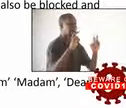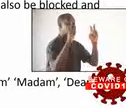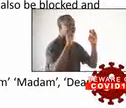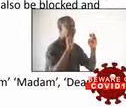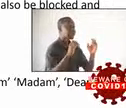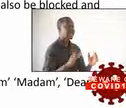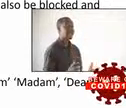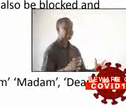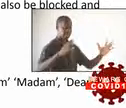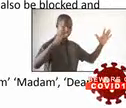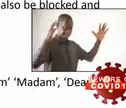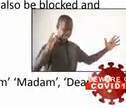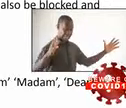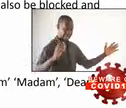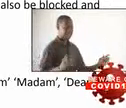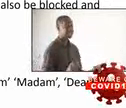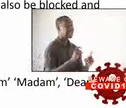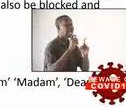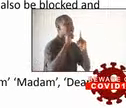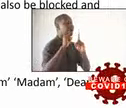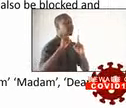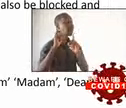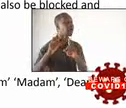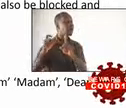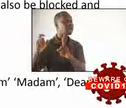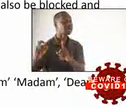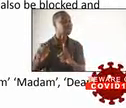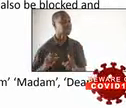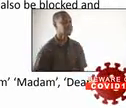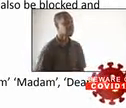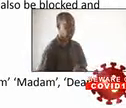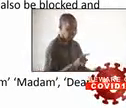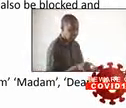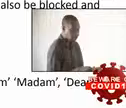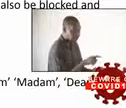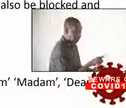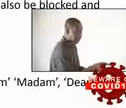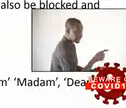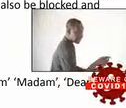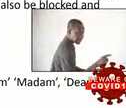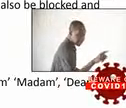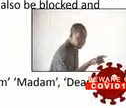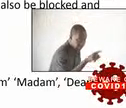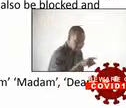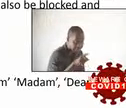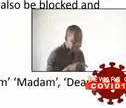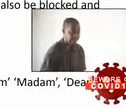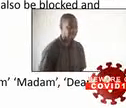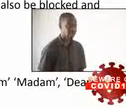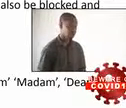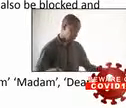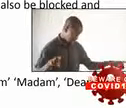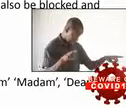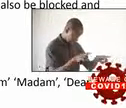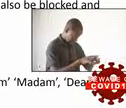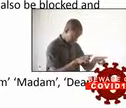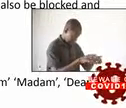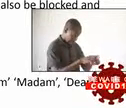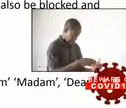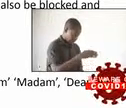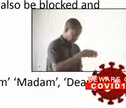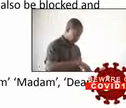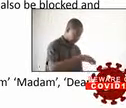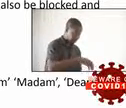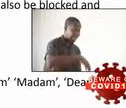capitalized all the words, if you have punctuated, you should do the same on the recipient